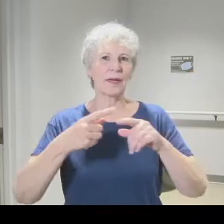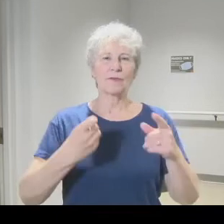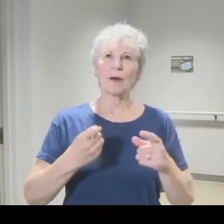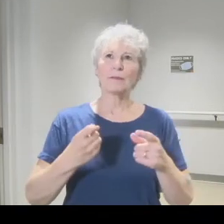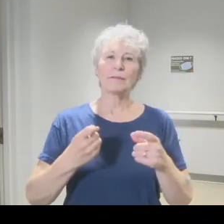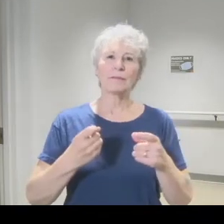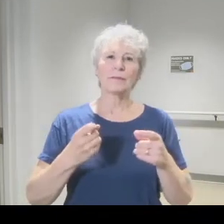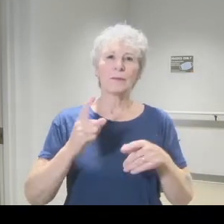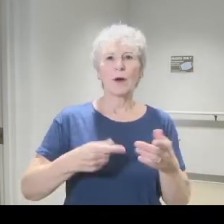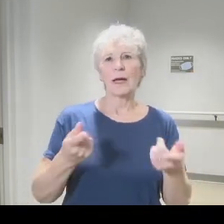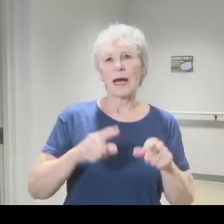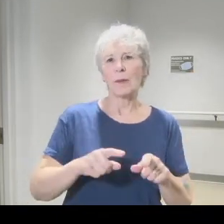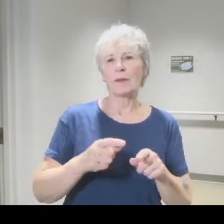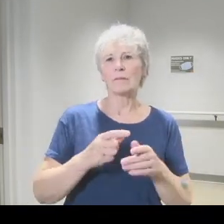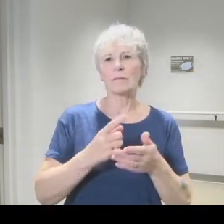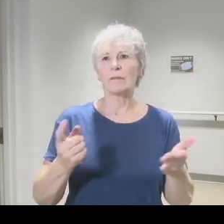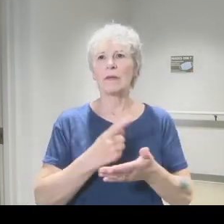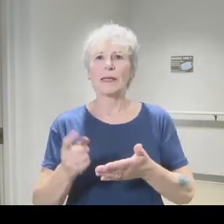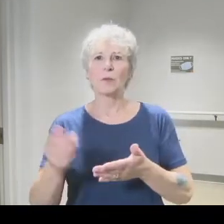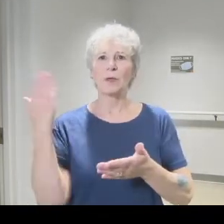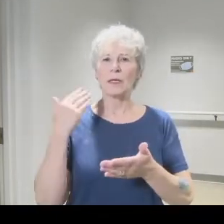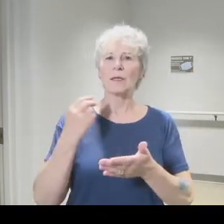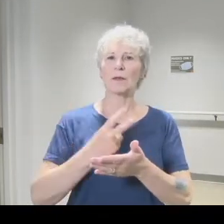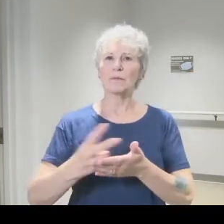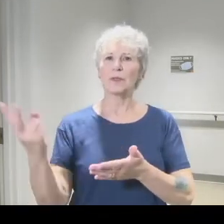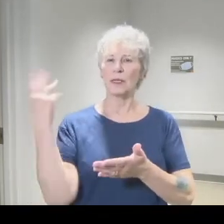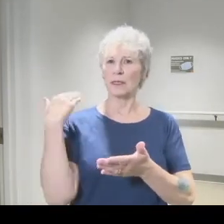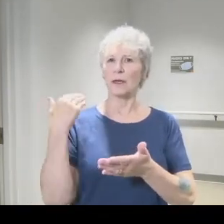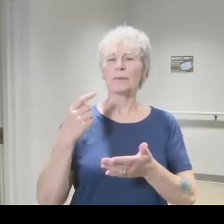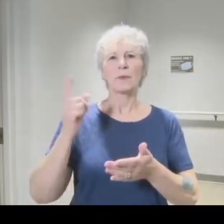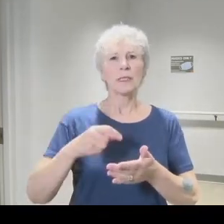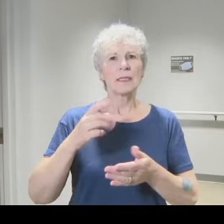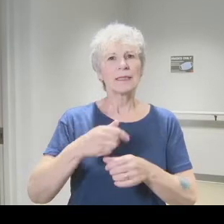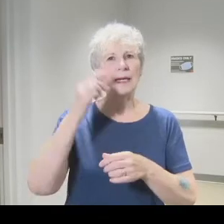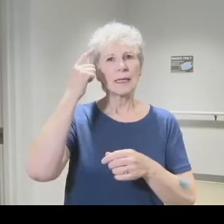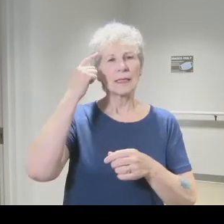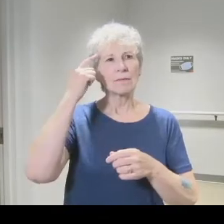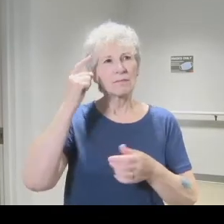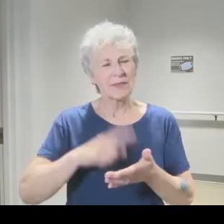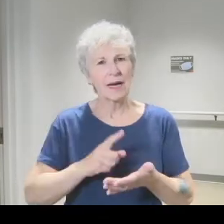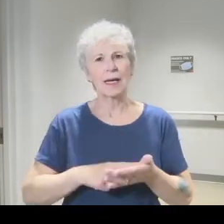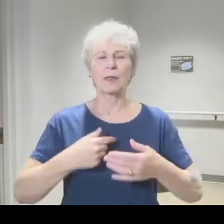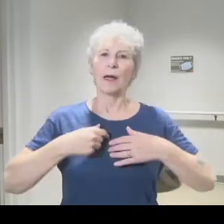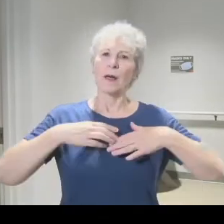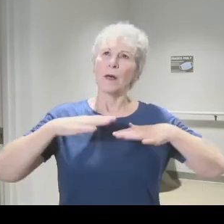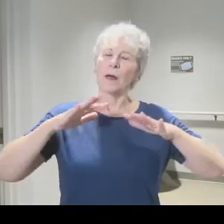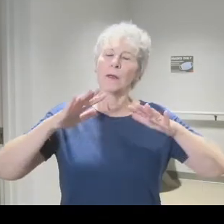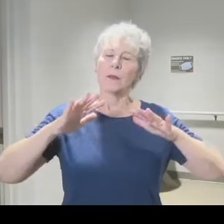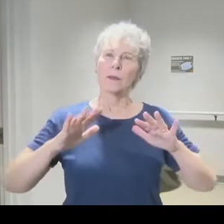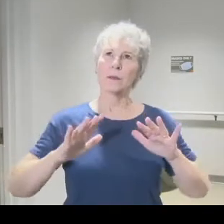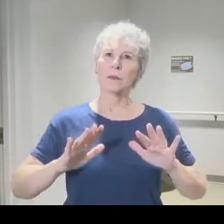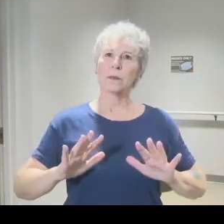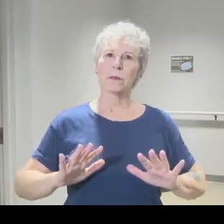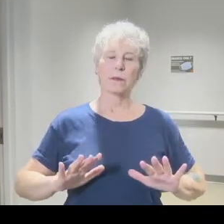last week and the events of the week to come. And so often we need to take some time to kind of settle ourselves and just ask God to